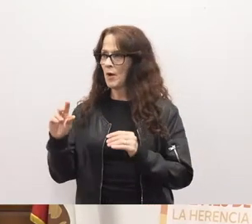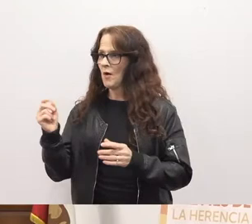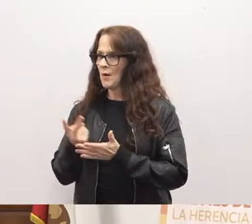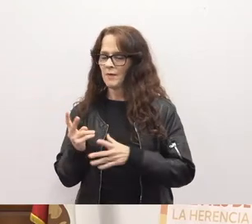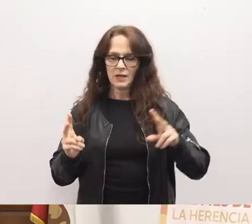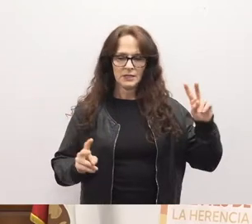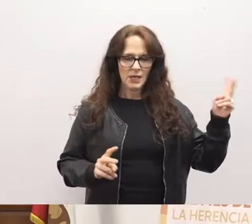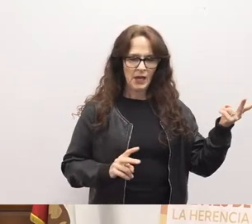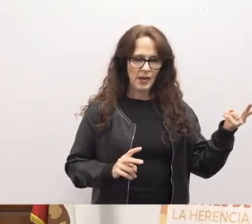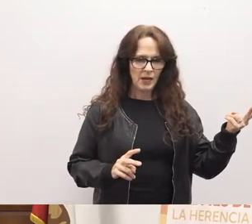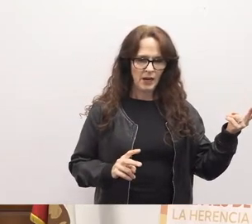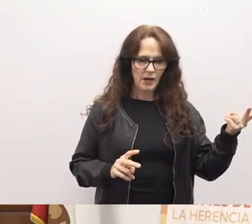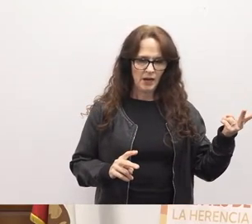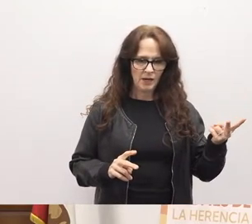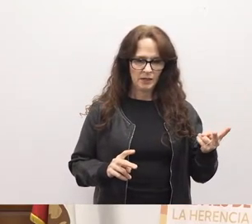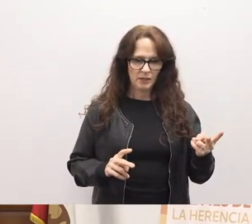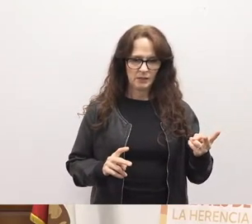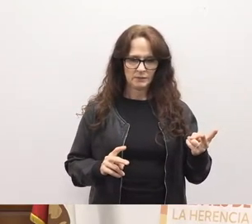Second.